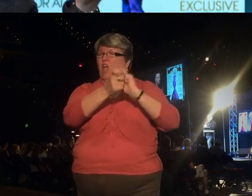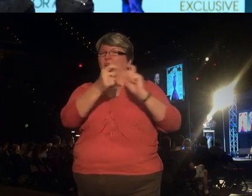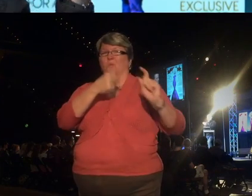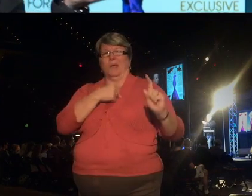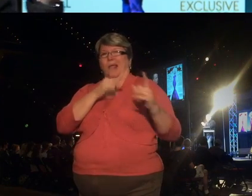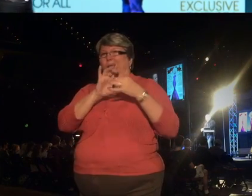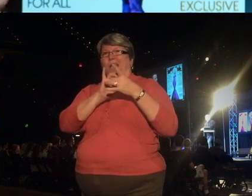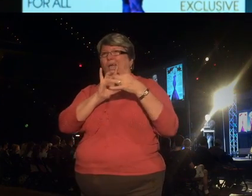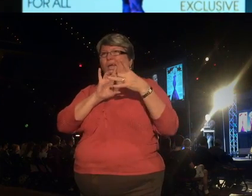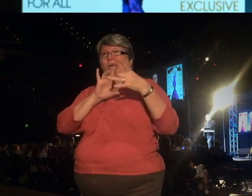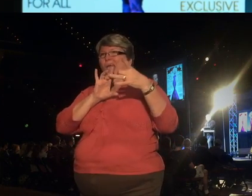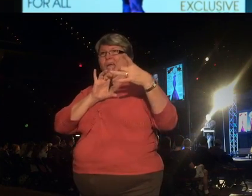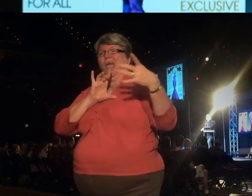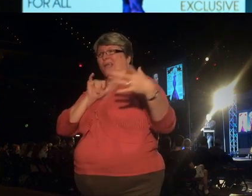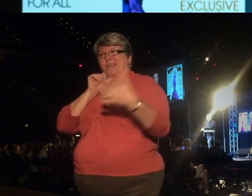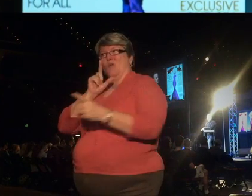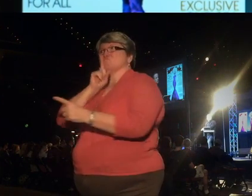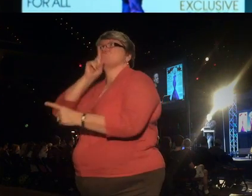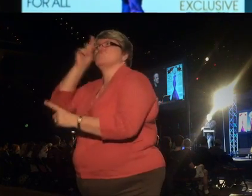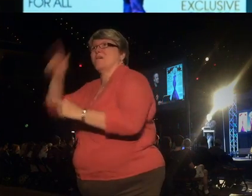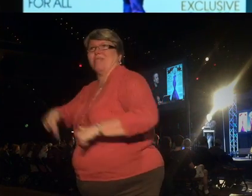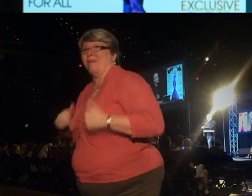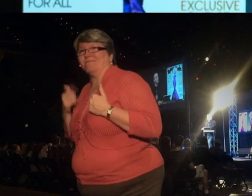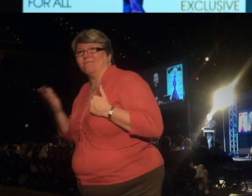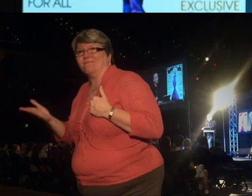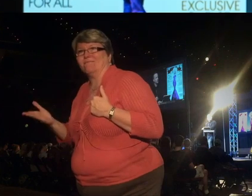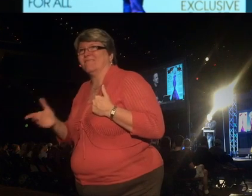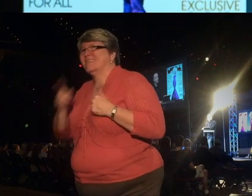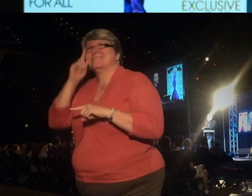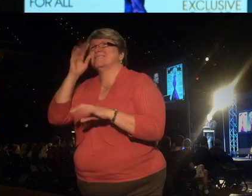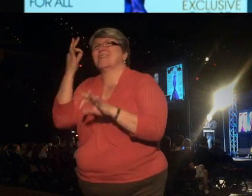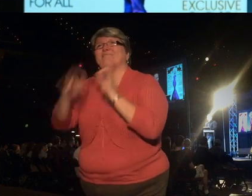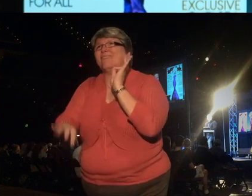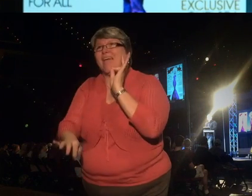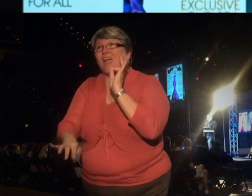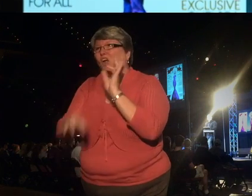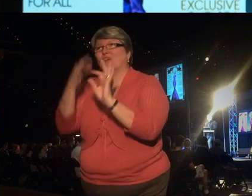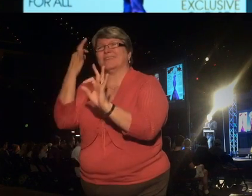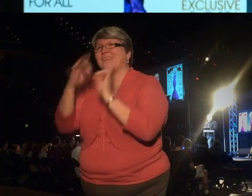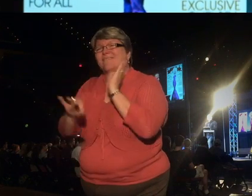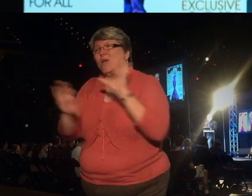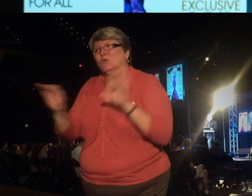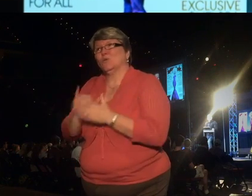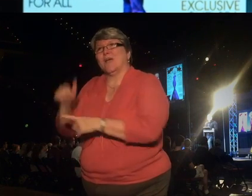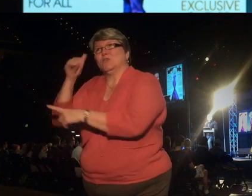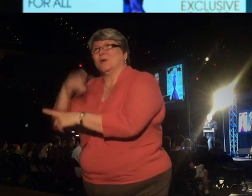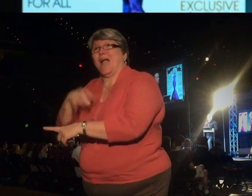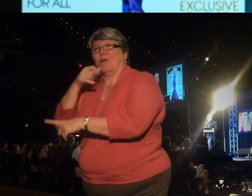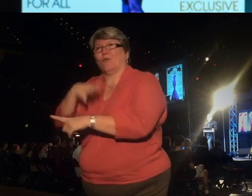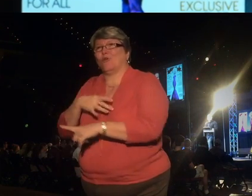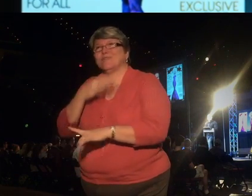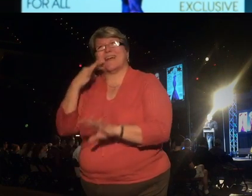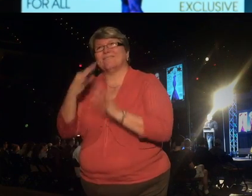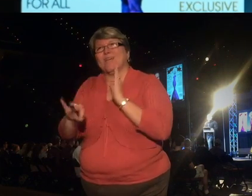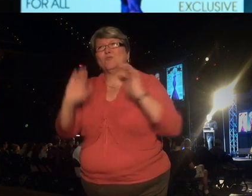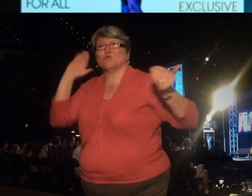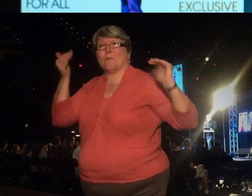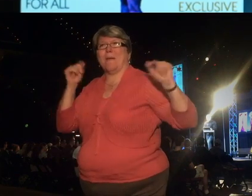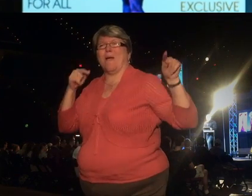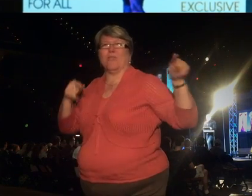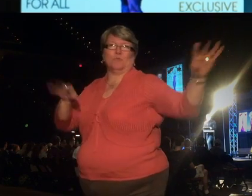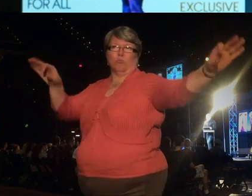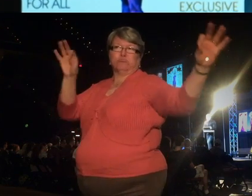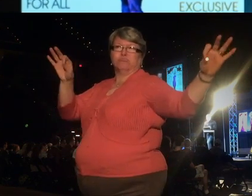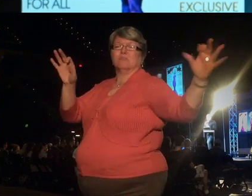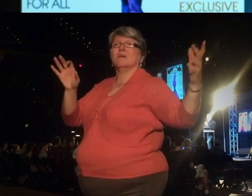we get disconnected from reality, right? And it's not fair to do to a guy, or not fair to do to a girl. The